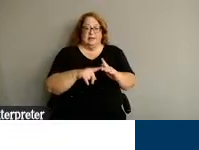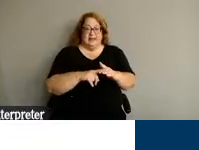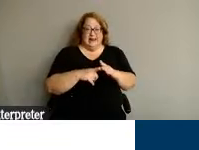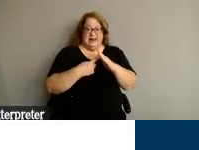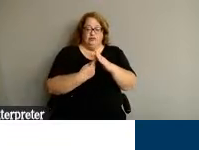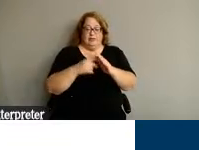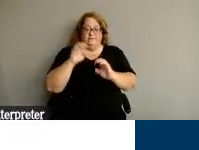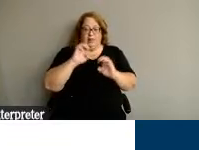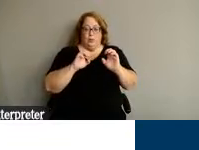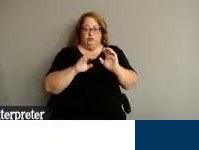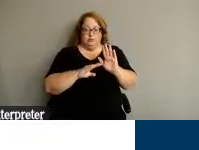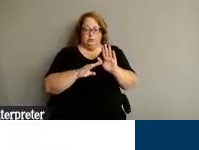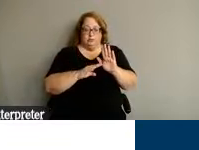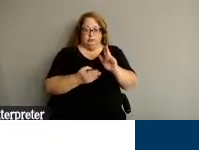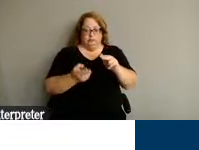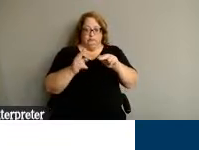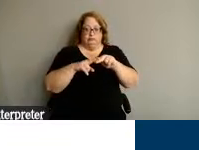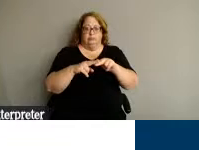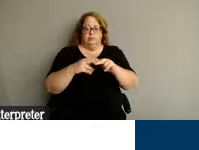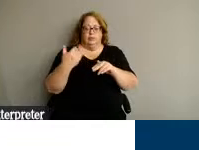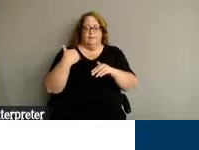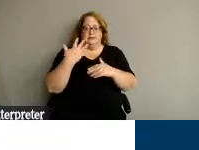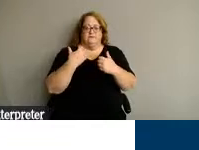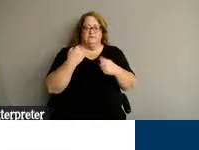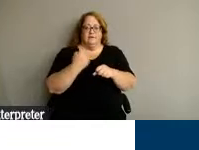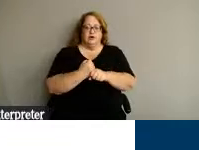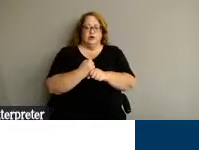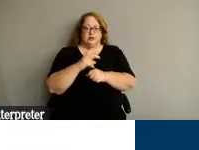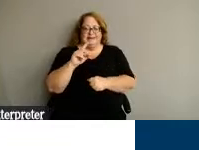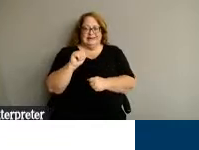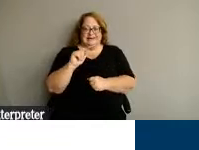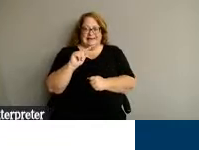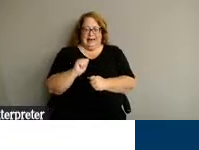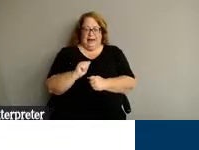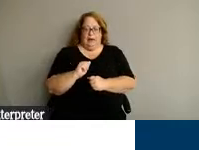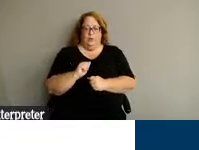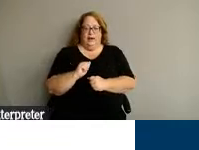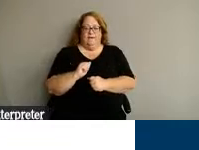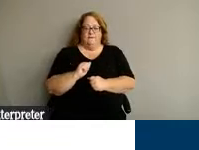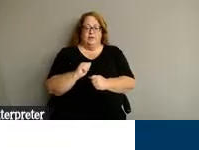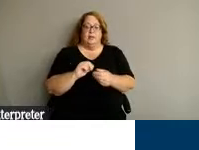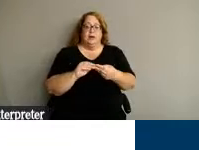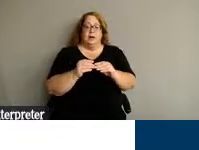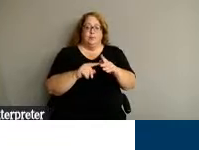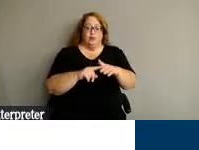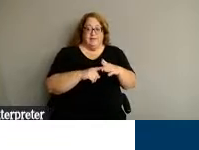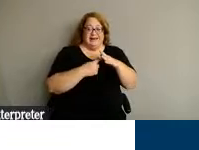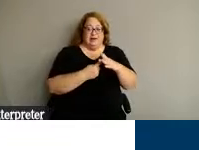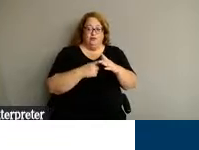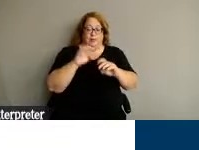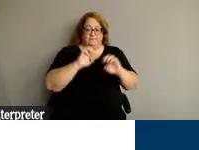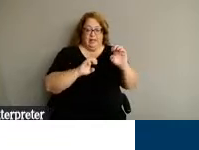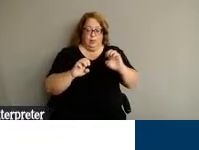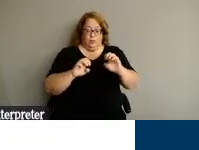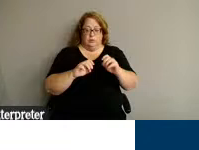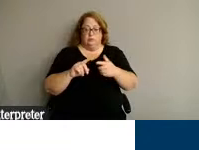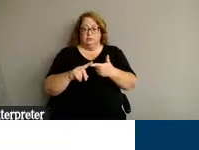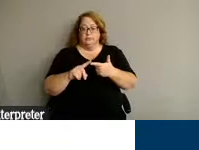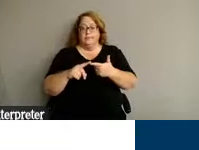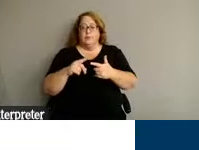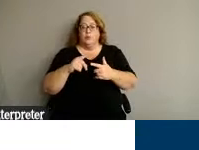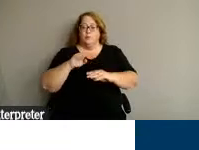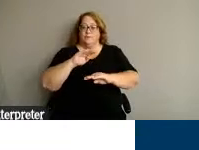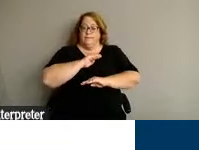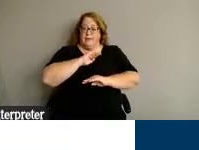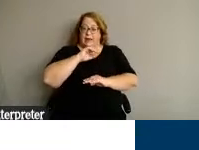up. We have, from the last 5 years, the data that we have the number of initial evaluations, the number who have met